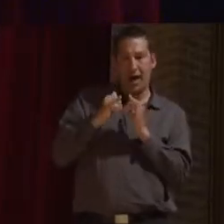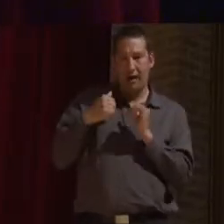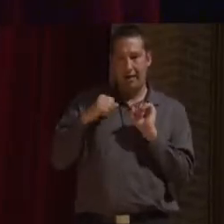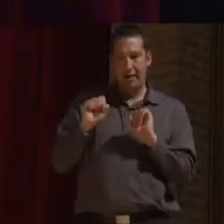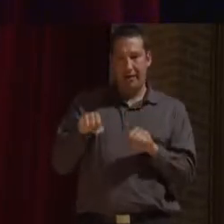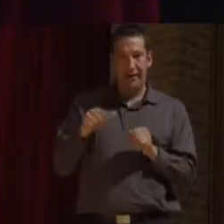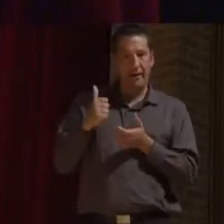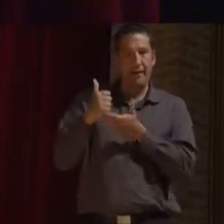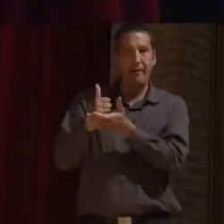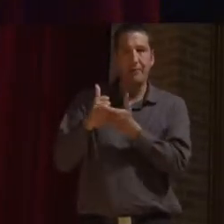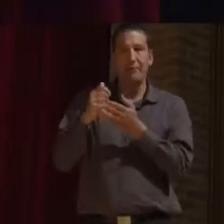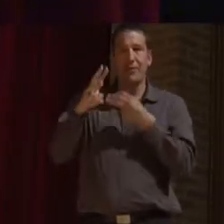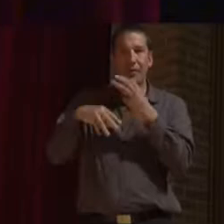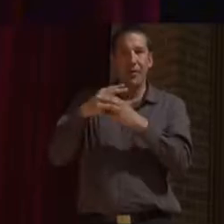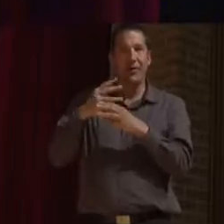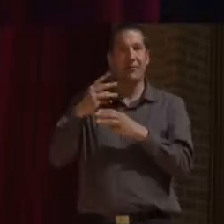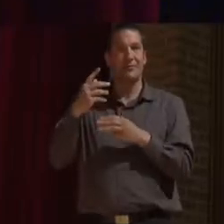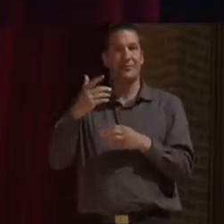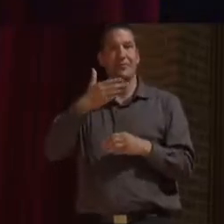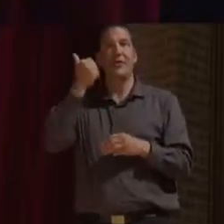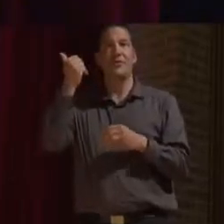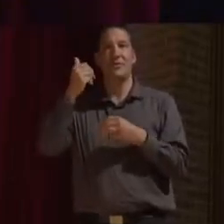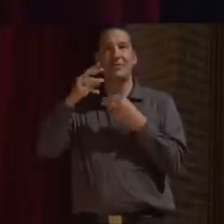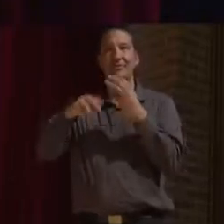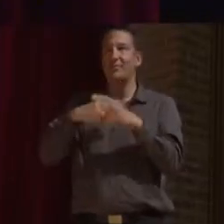universal skills that we would want?